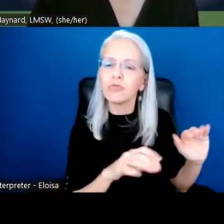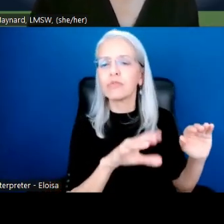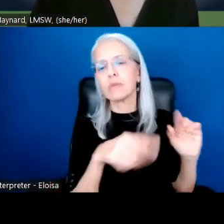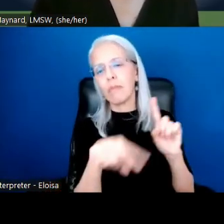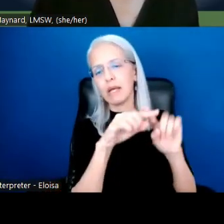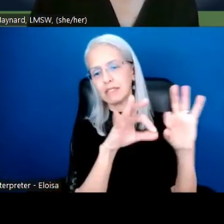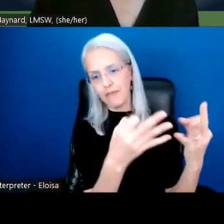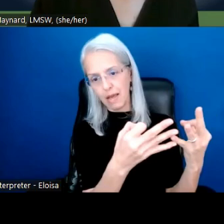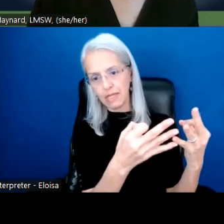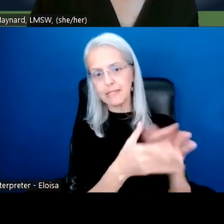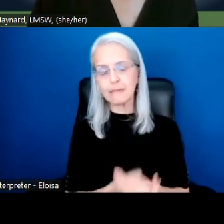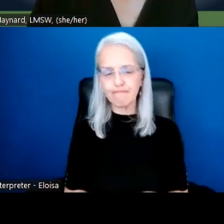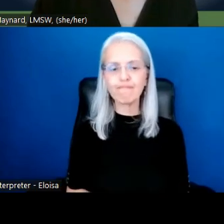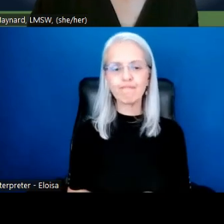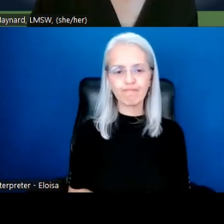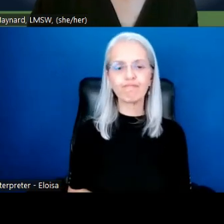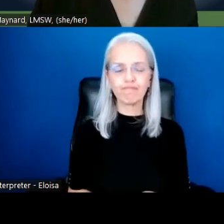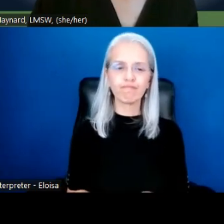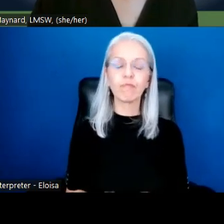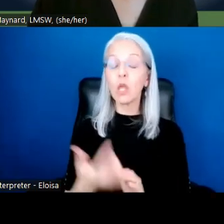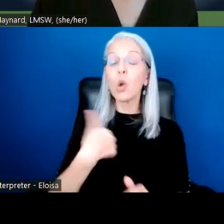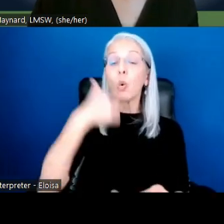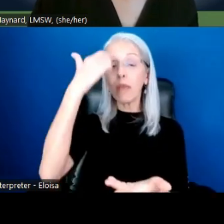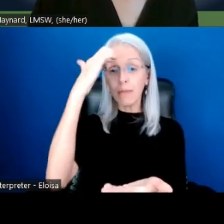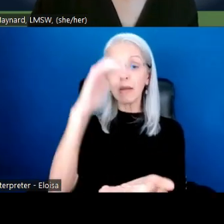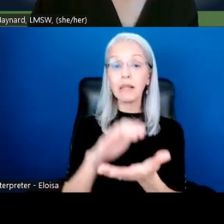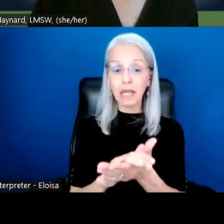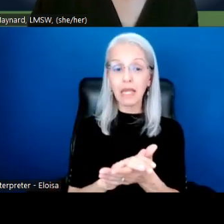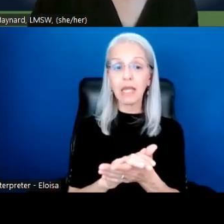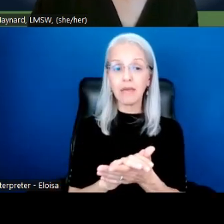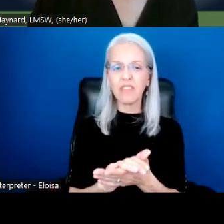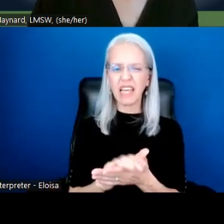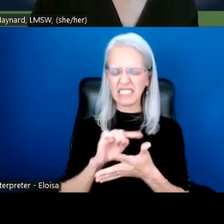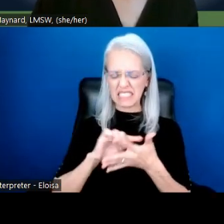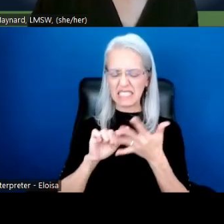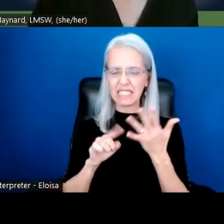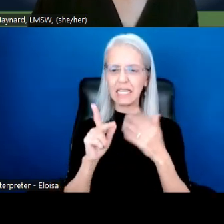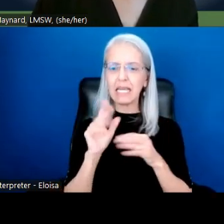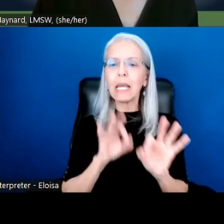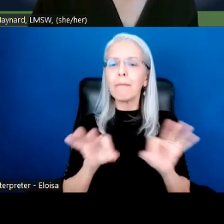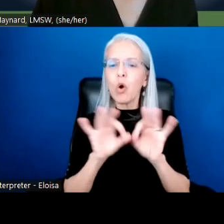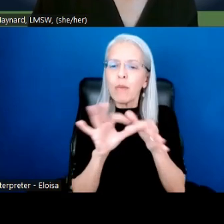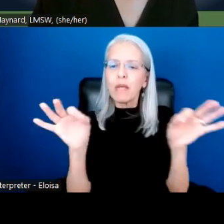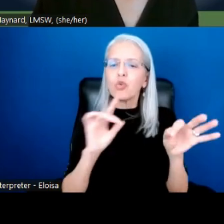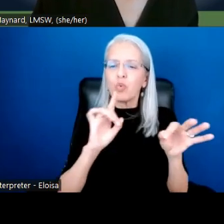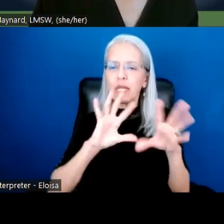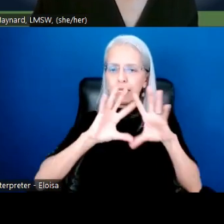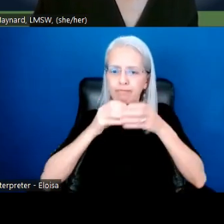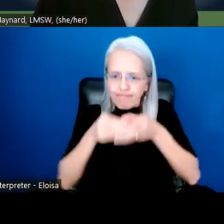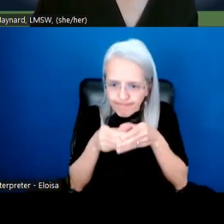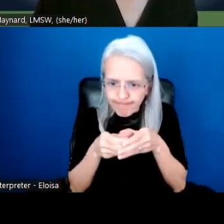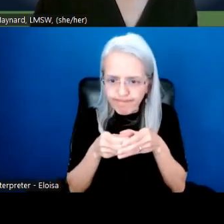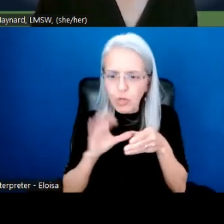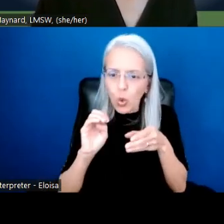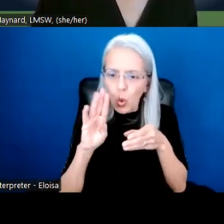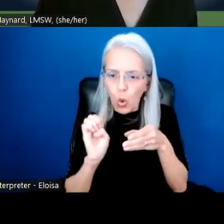families. So we believe that these key messages are truly core, and we truly